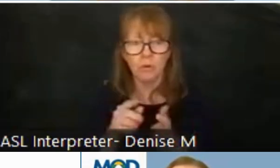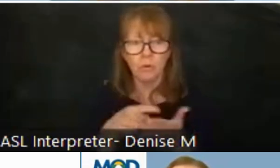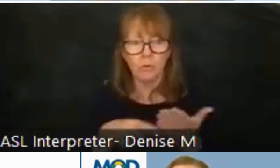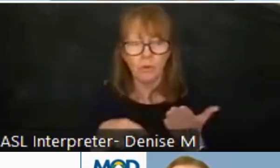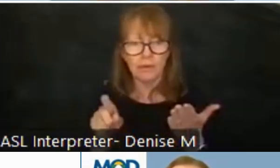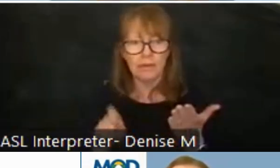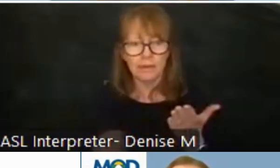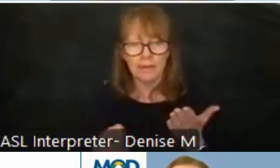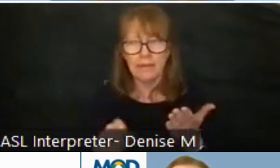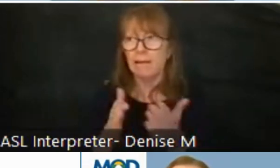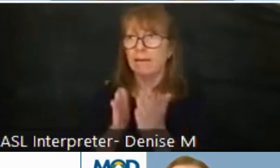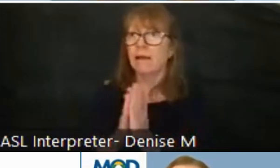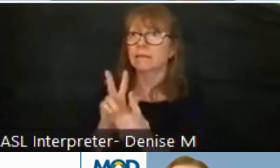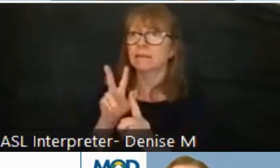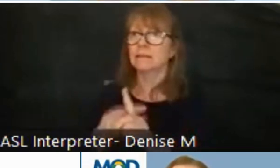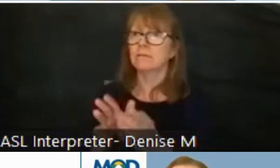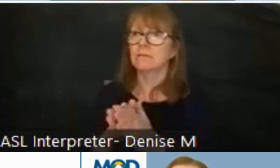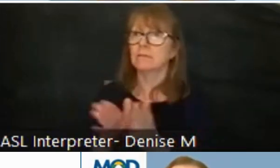space.